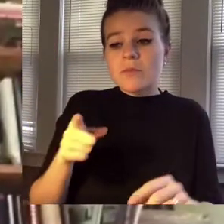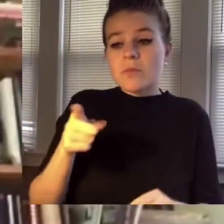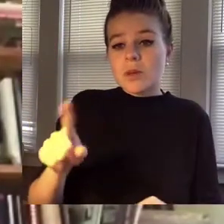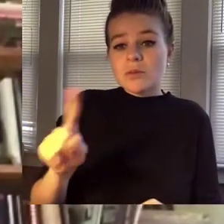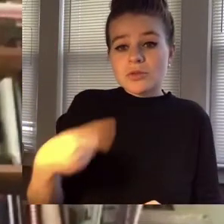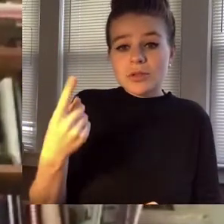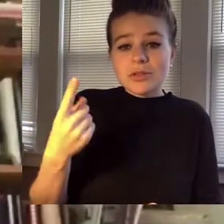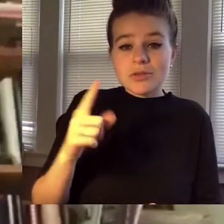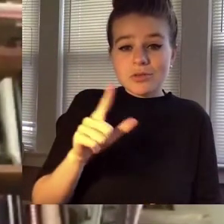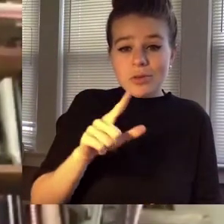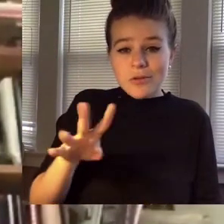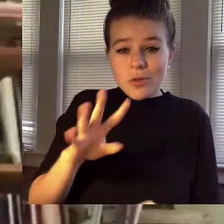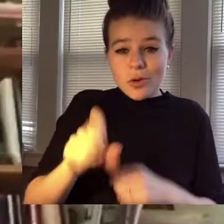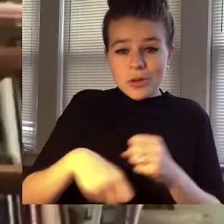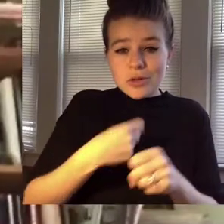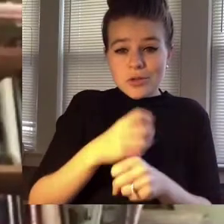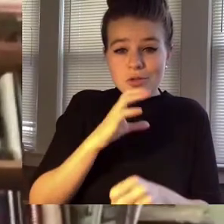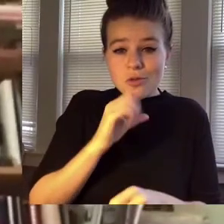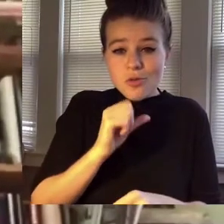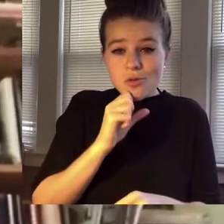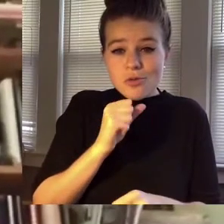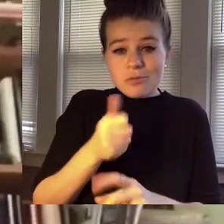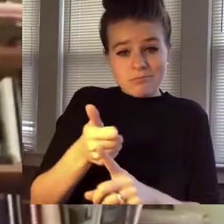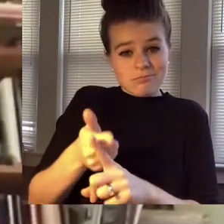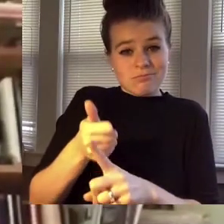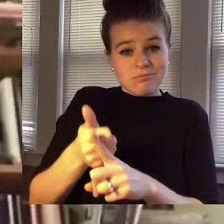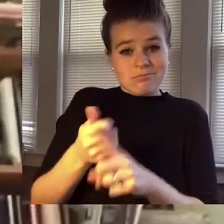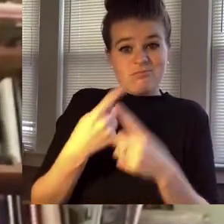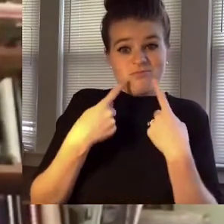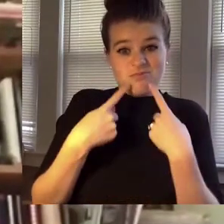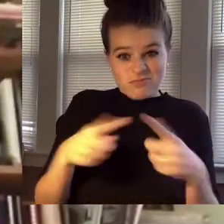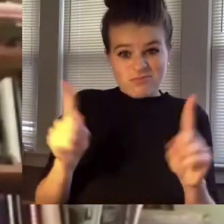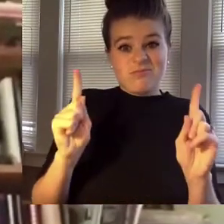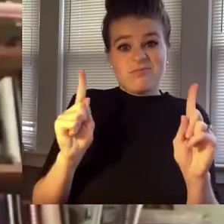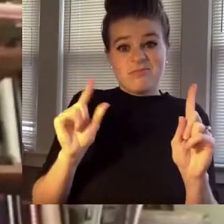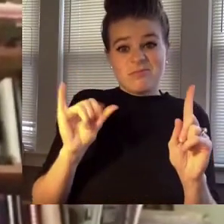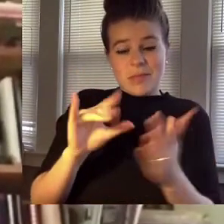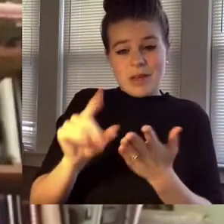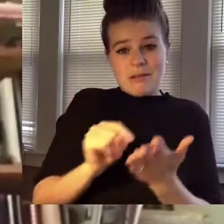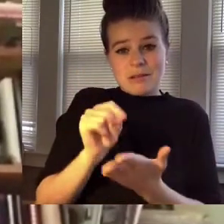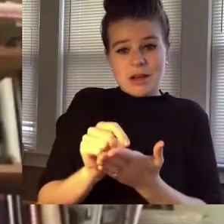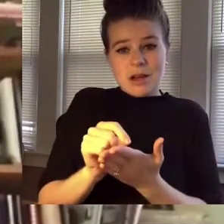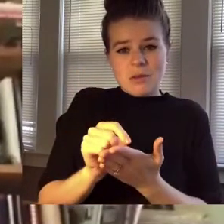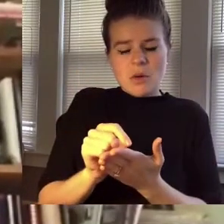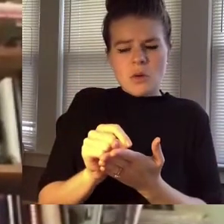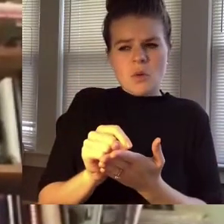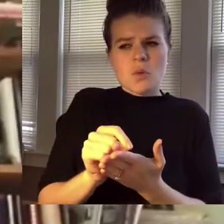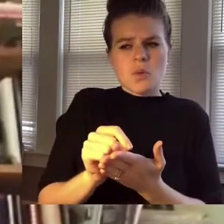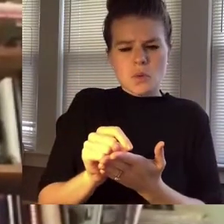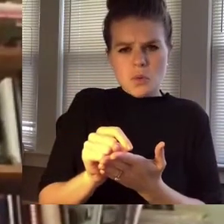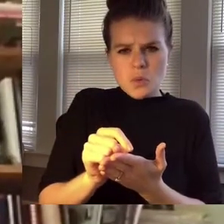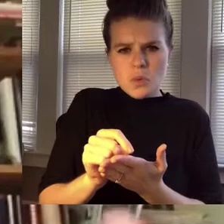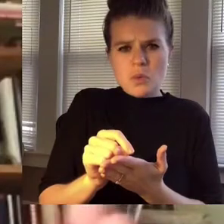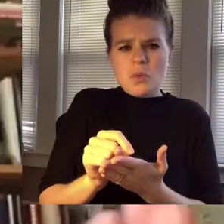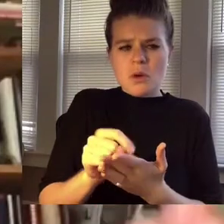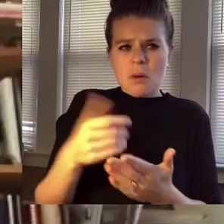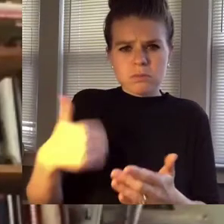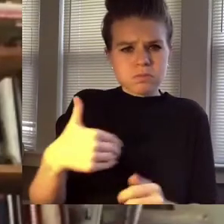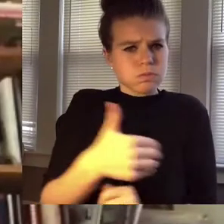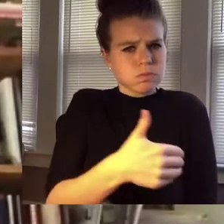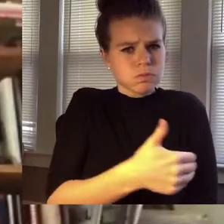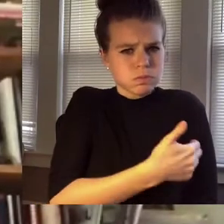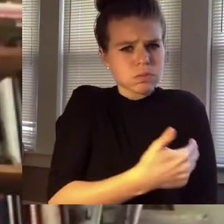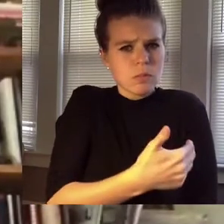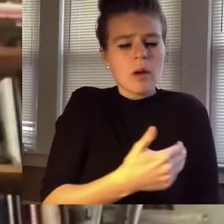years old, he makes a declaration at that time that I think is quite powerful. So I'm